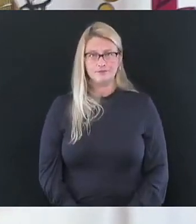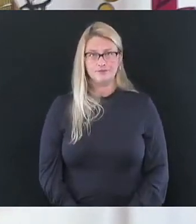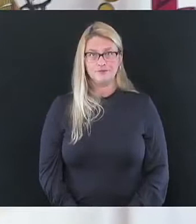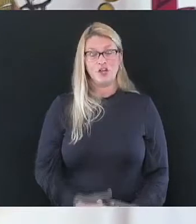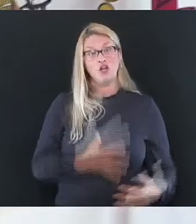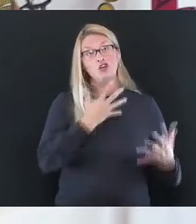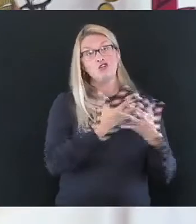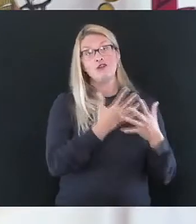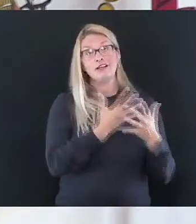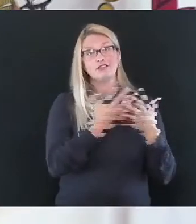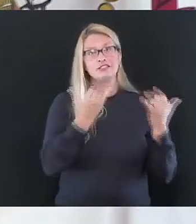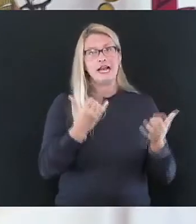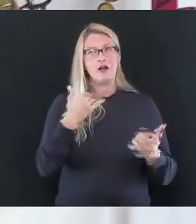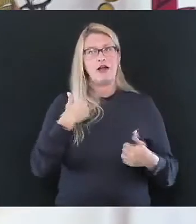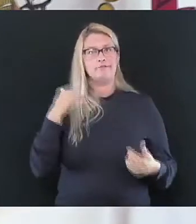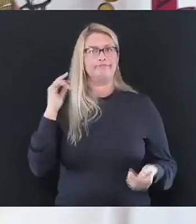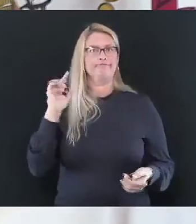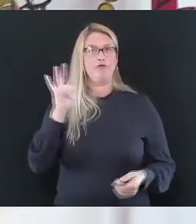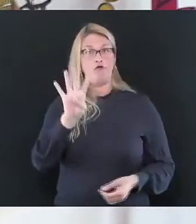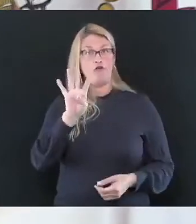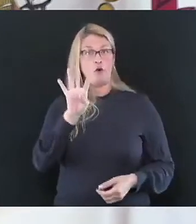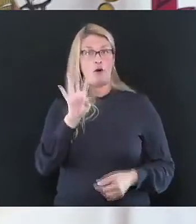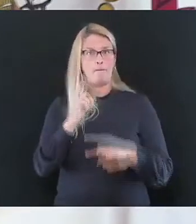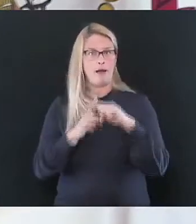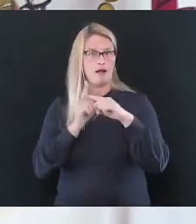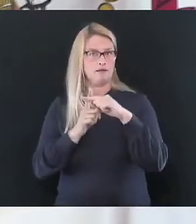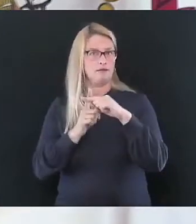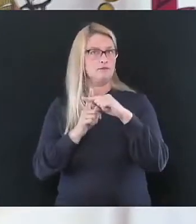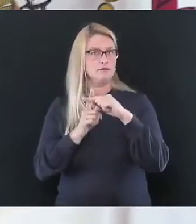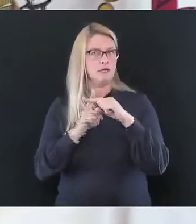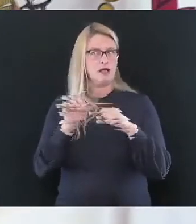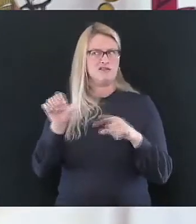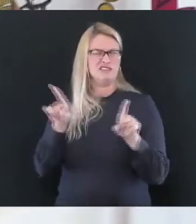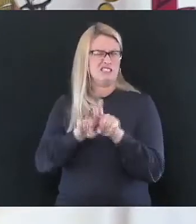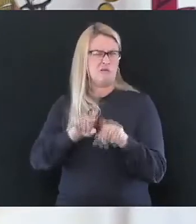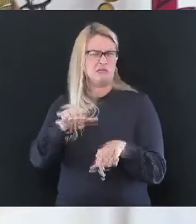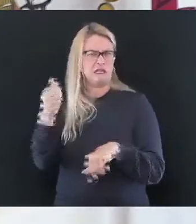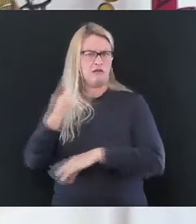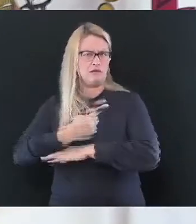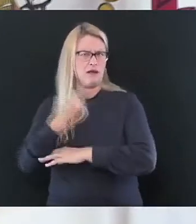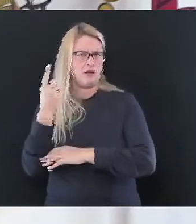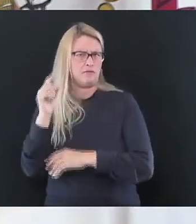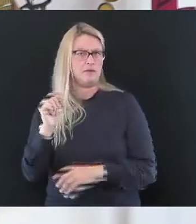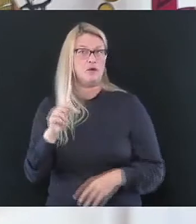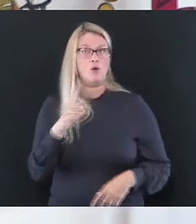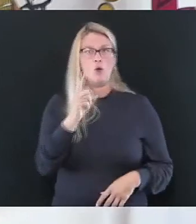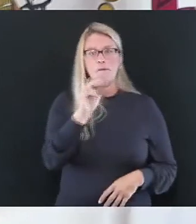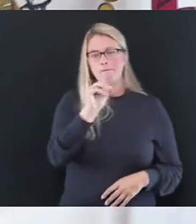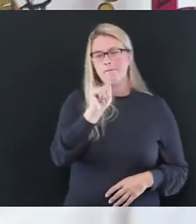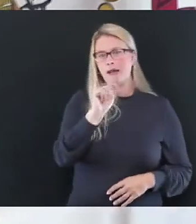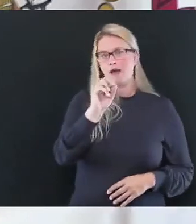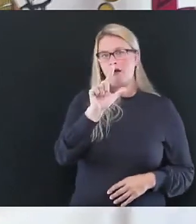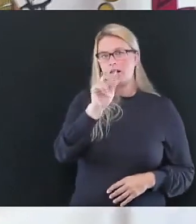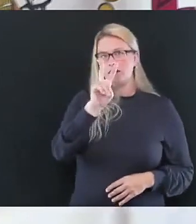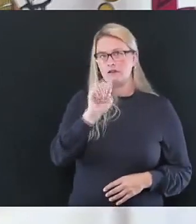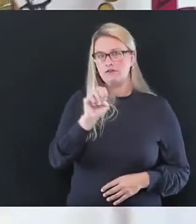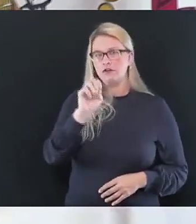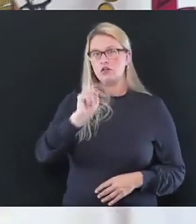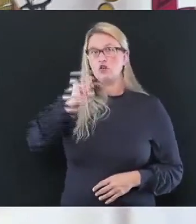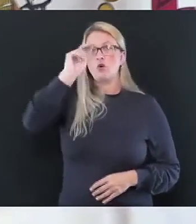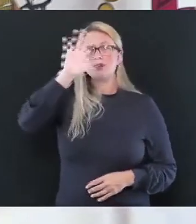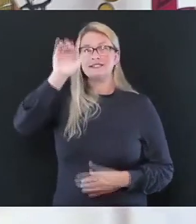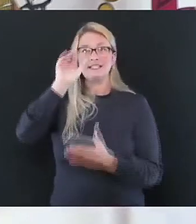Corrections, we're down to 4 cases. I think that's what we had the other day, but we've got 1 at Mount Olive, 1 at North Central, 1